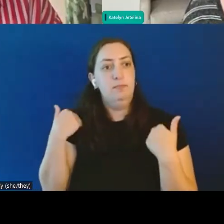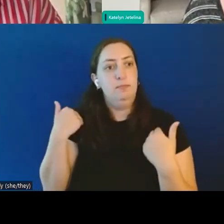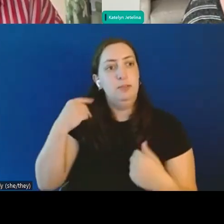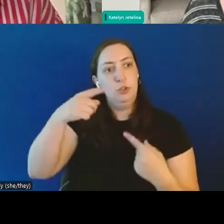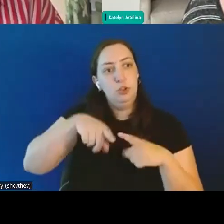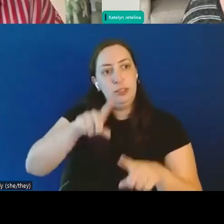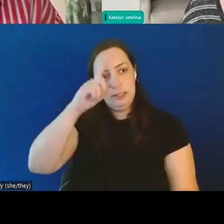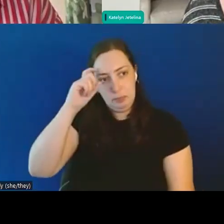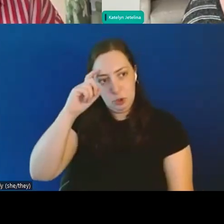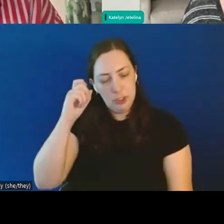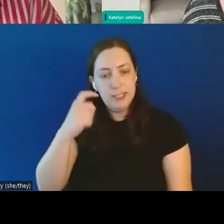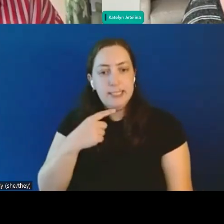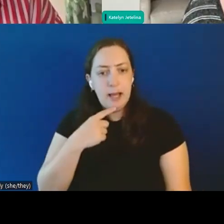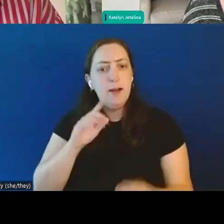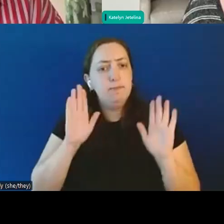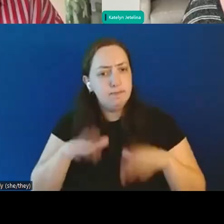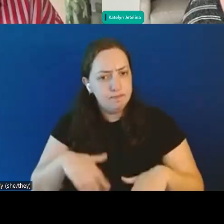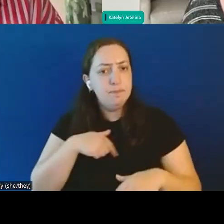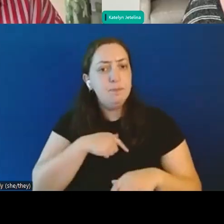to